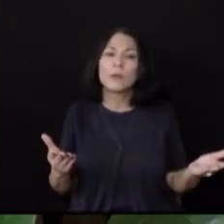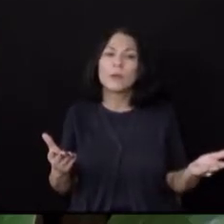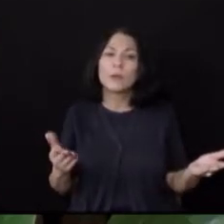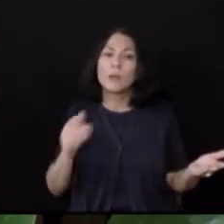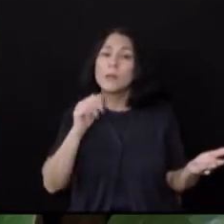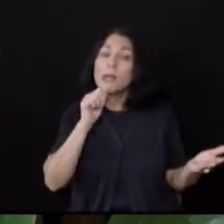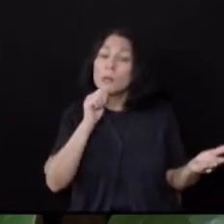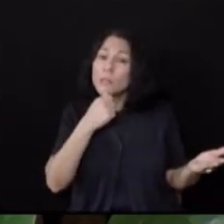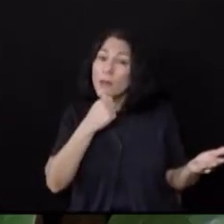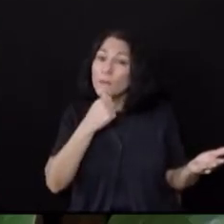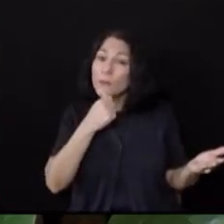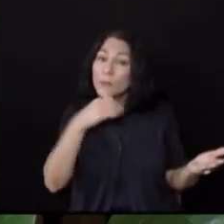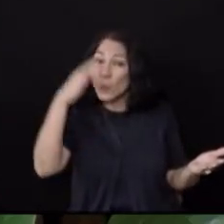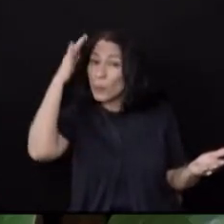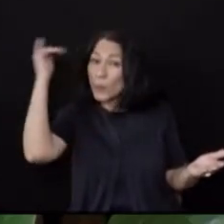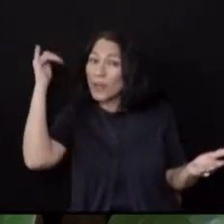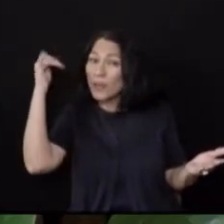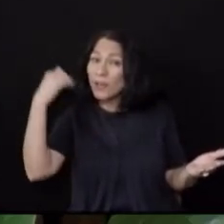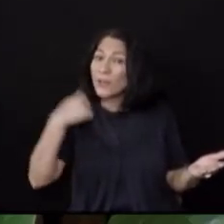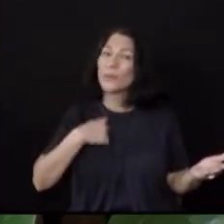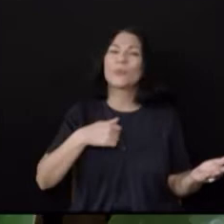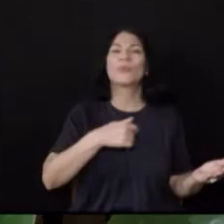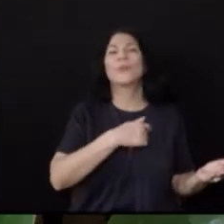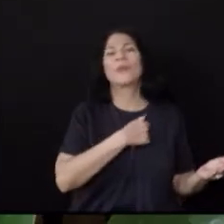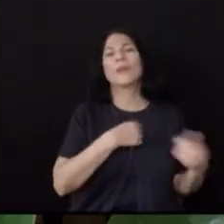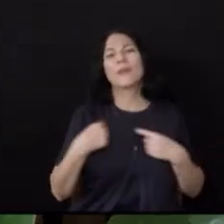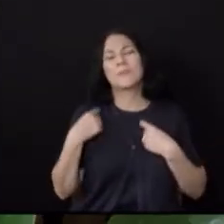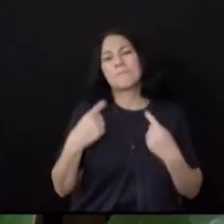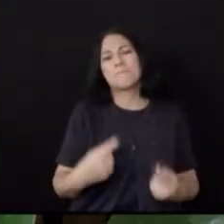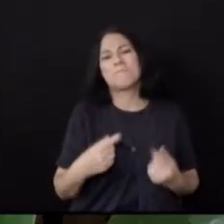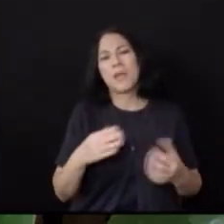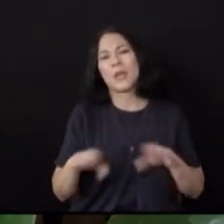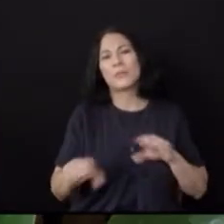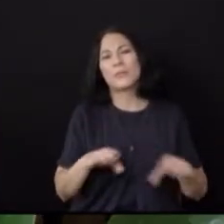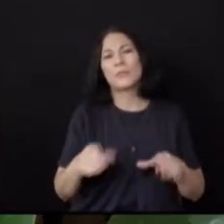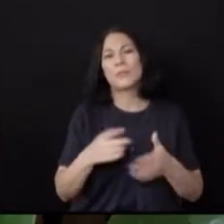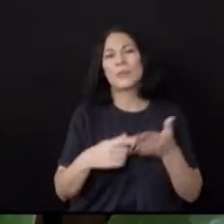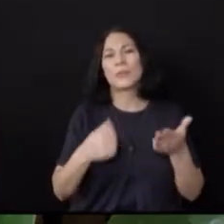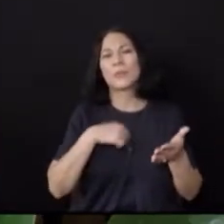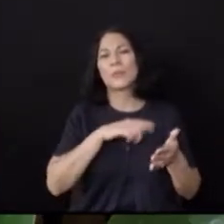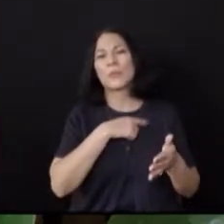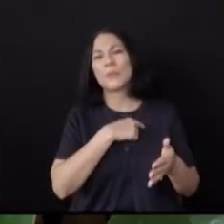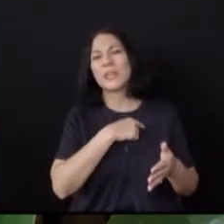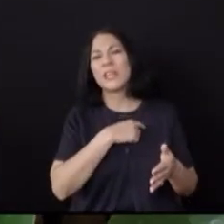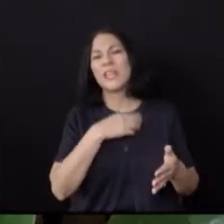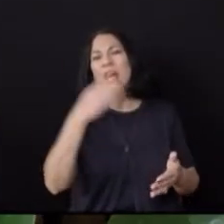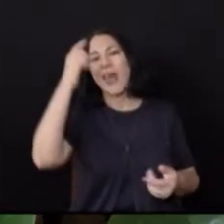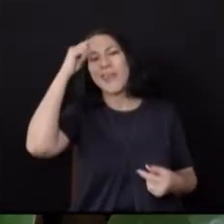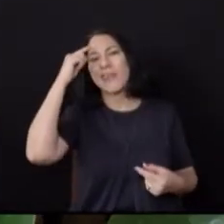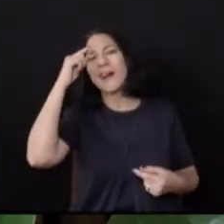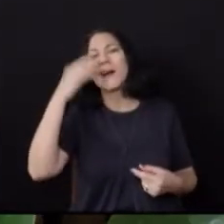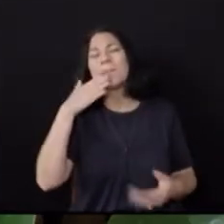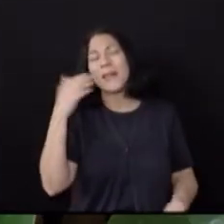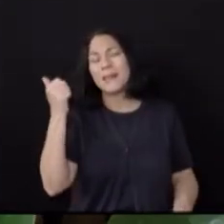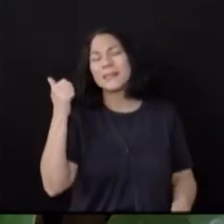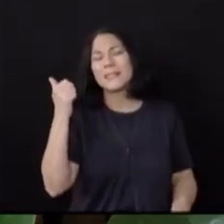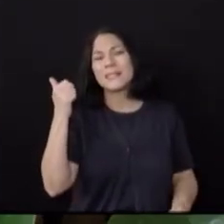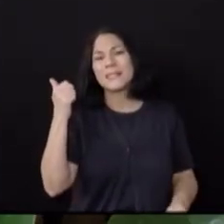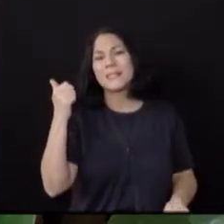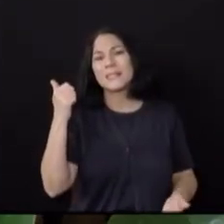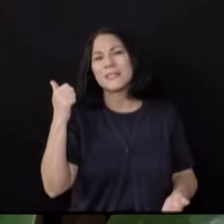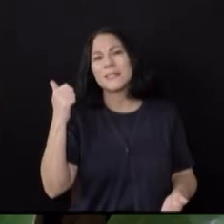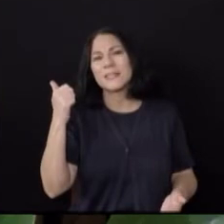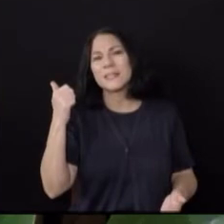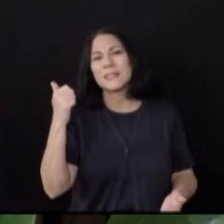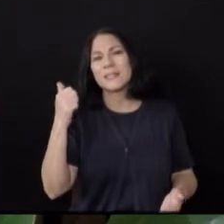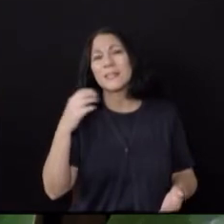are suffering because we have been doing at least what we have thought, as best we could know at the time, has been